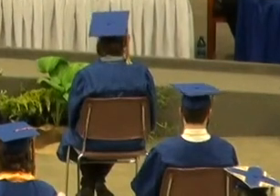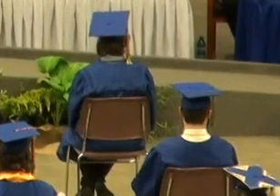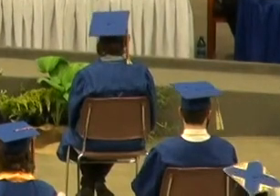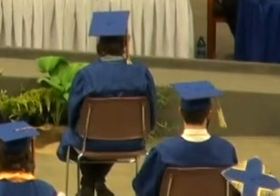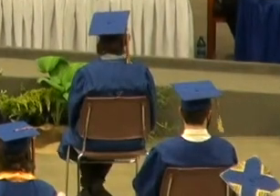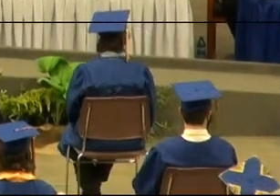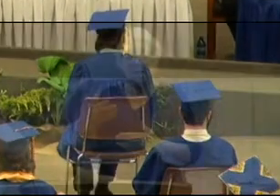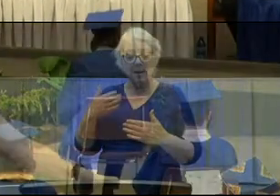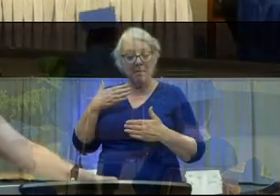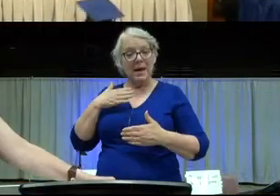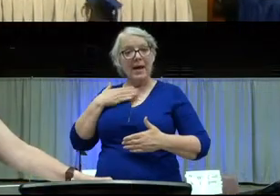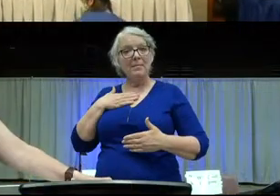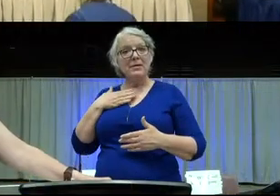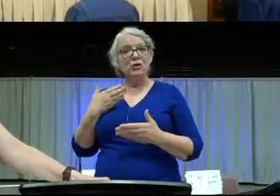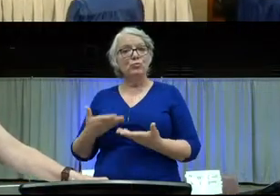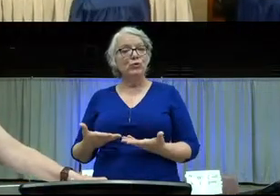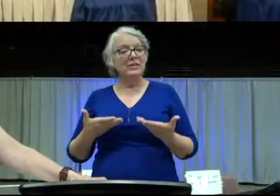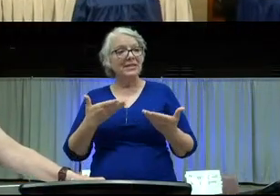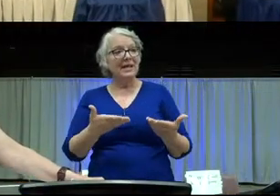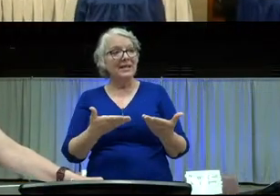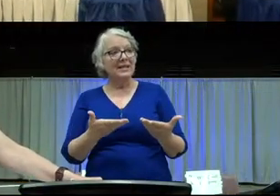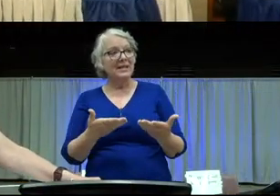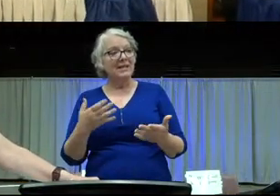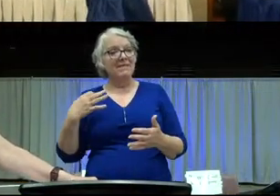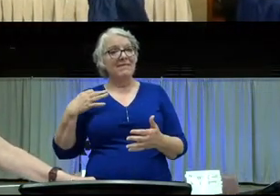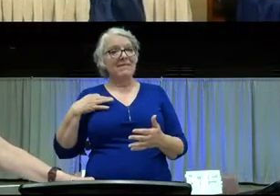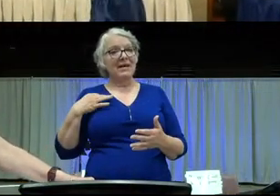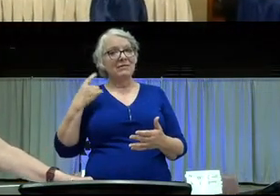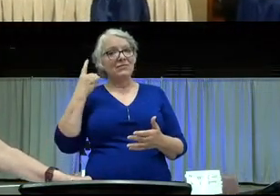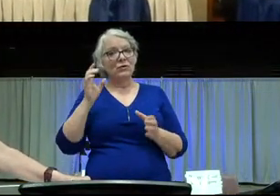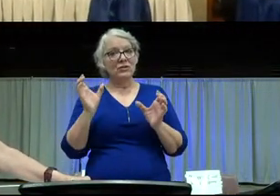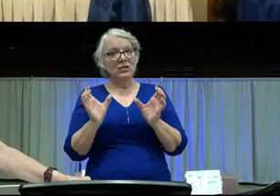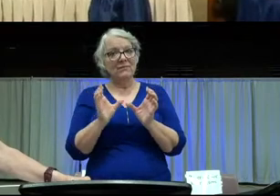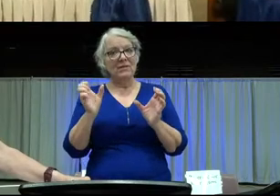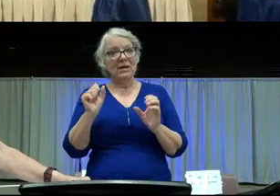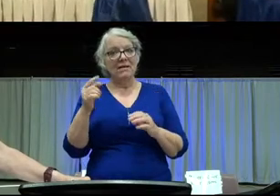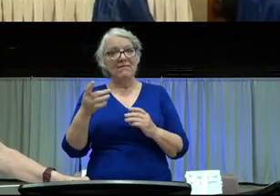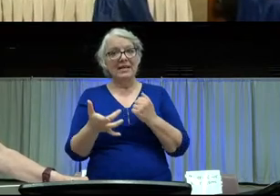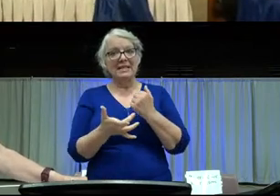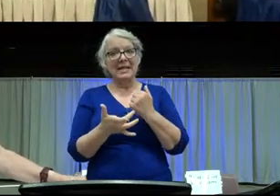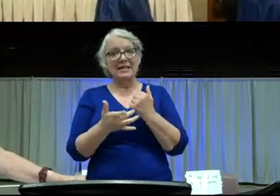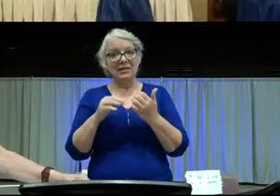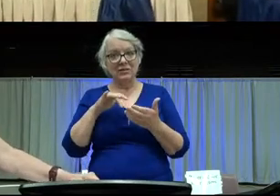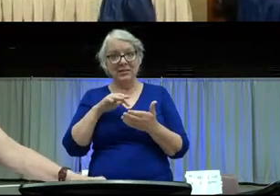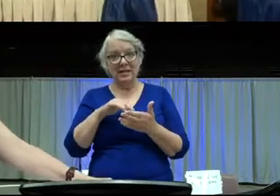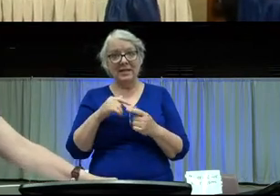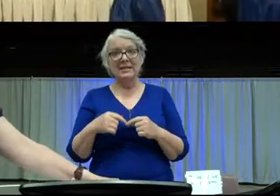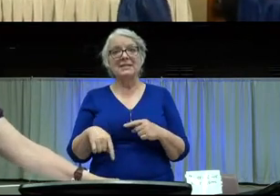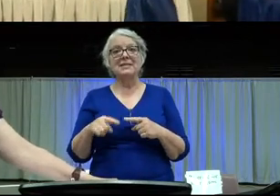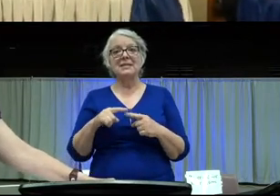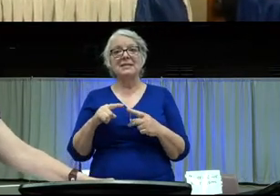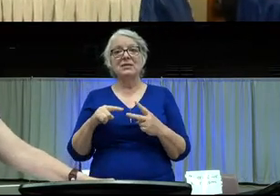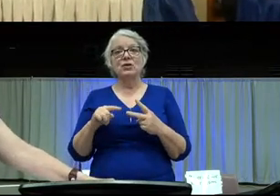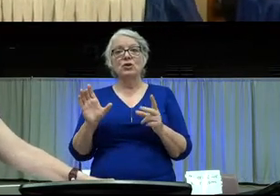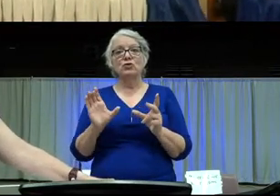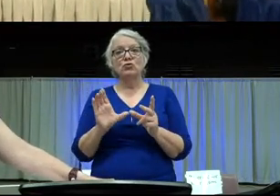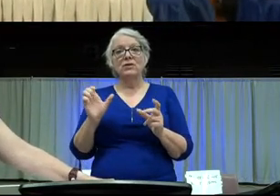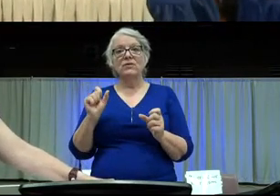pleased to present the candidates for the Certificate of Technical Studies, the Certificate of Applied